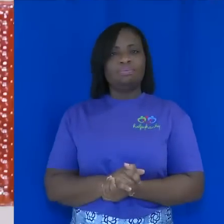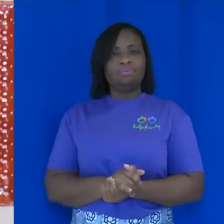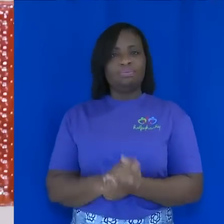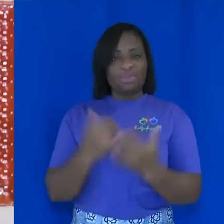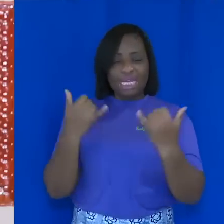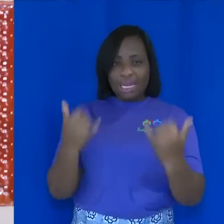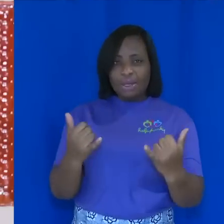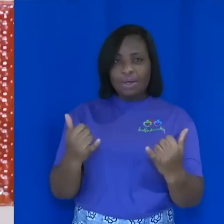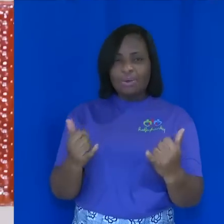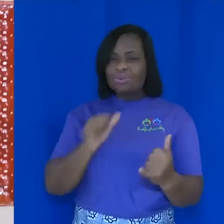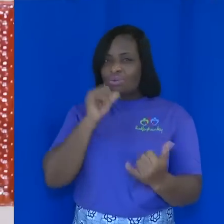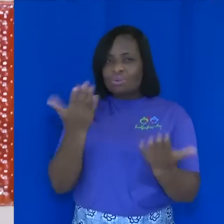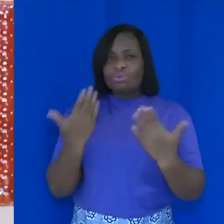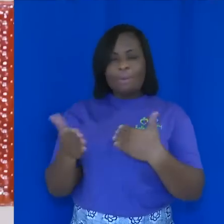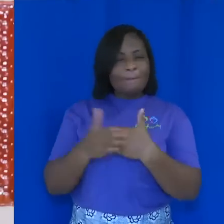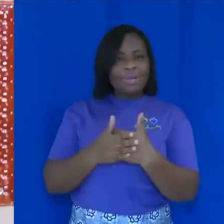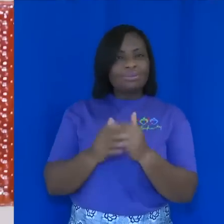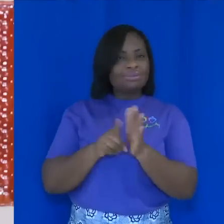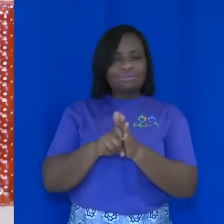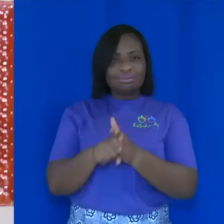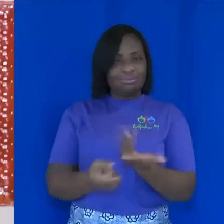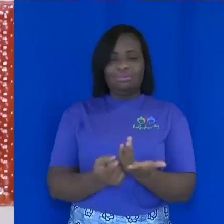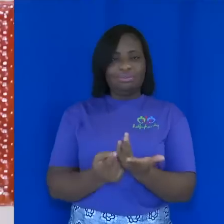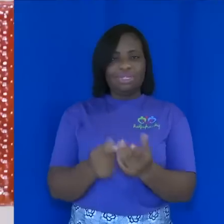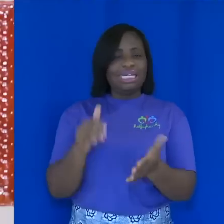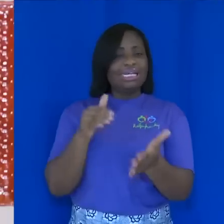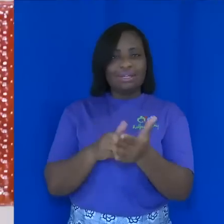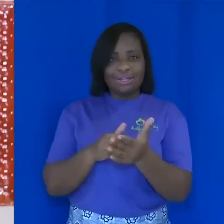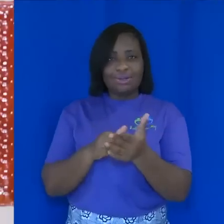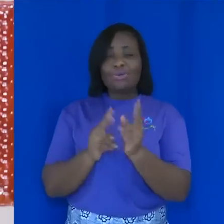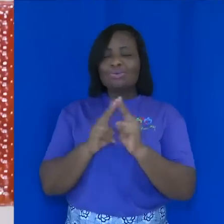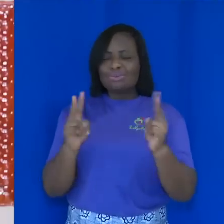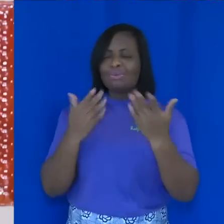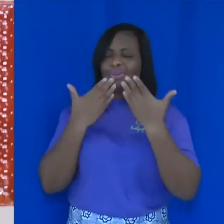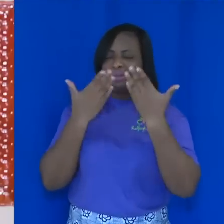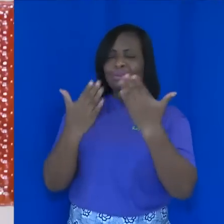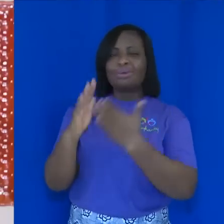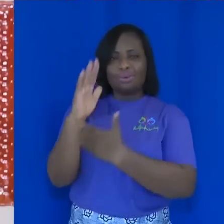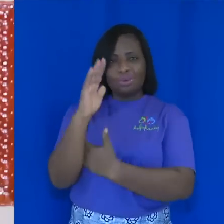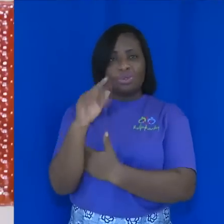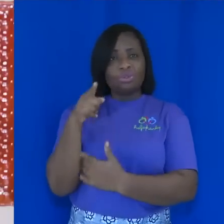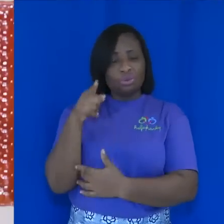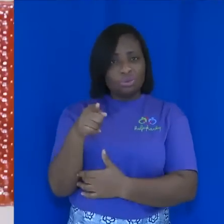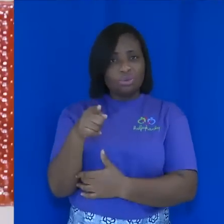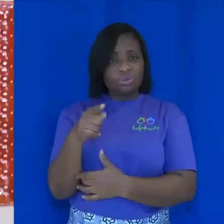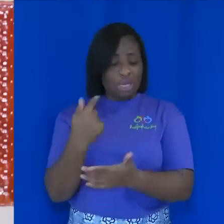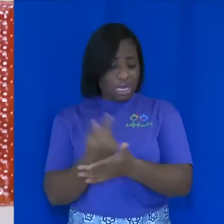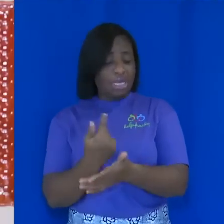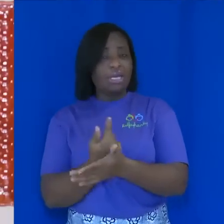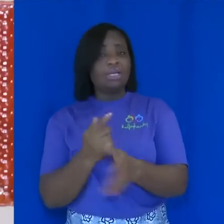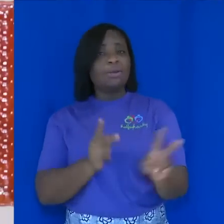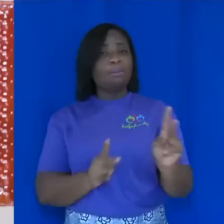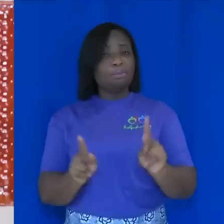against COVID-19 remains optimistic, for which we thank God and you, the Ghanaian